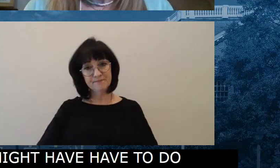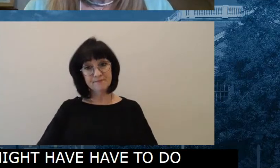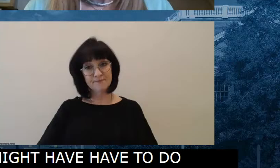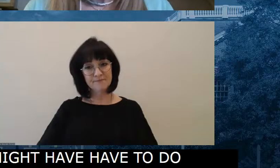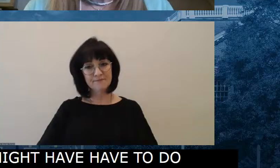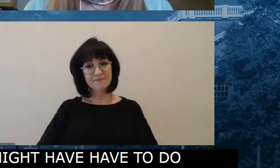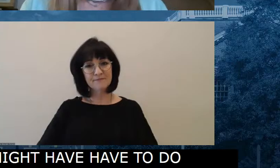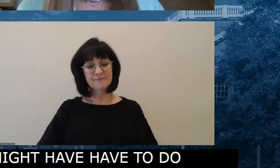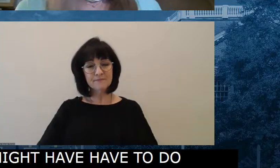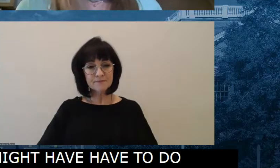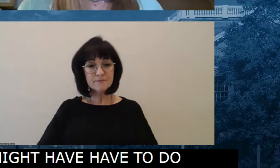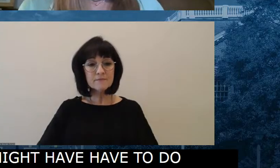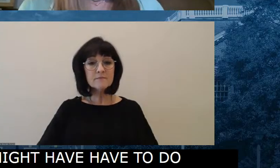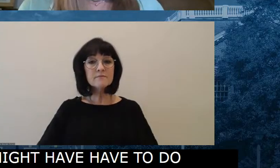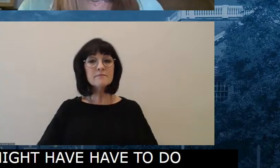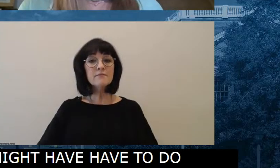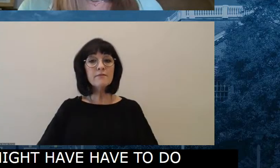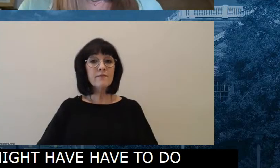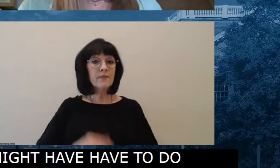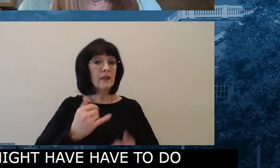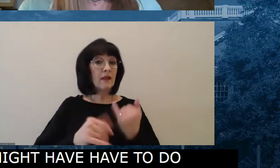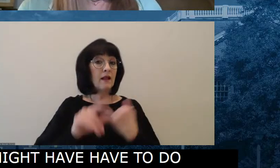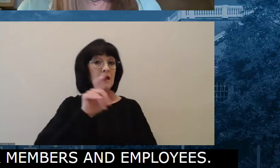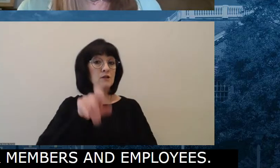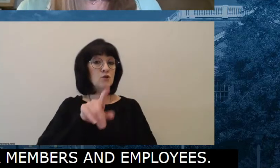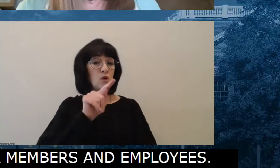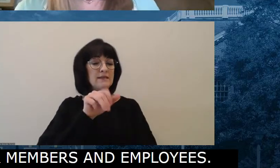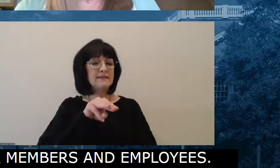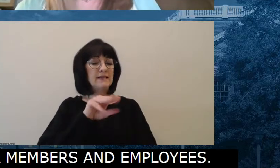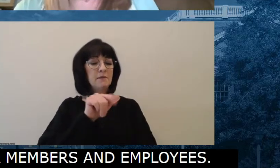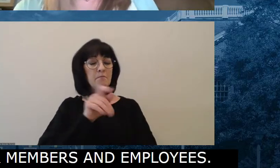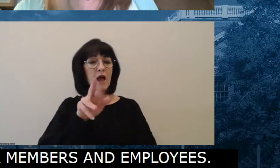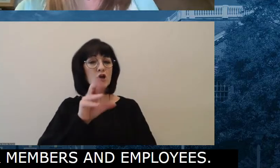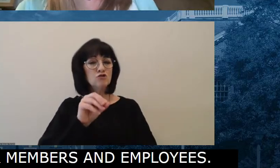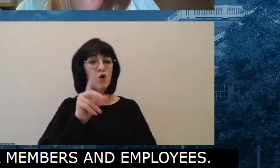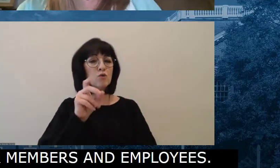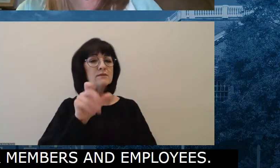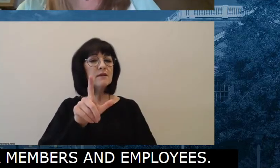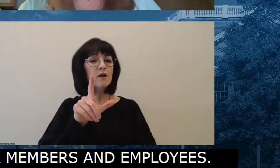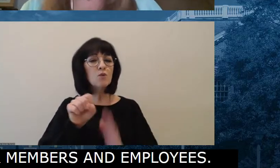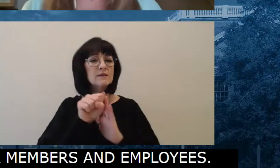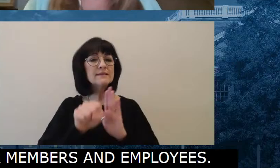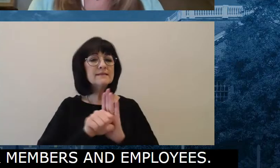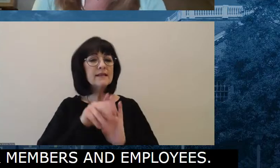All right, last we'll go to Tim Mastro from Delaware State News.